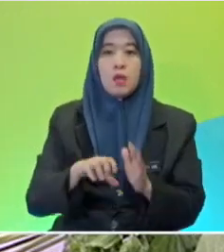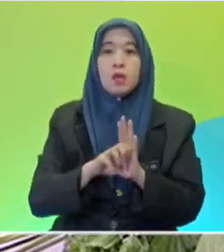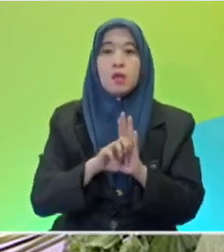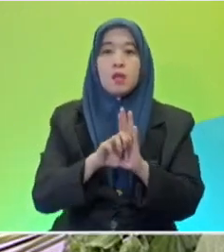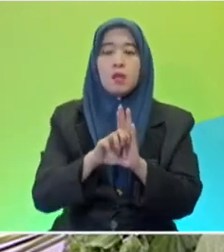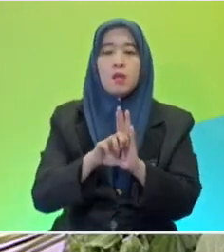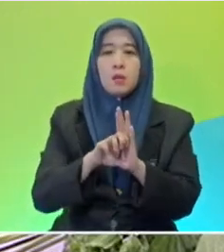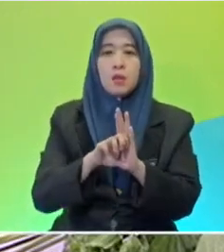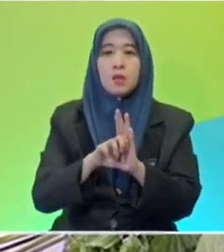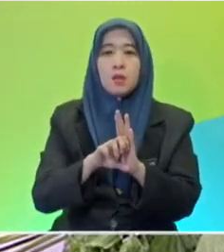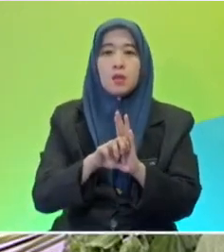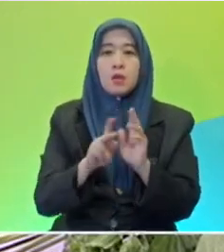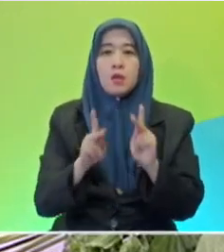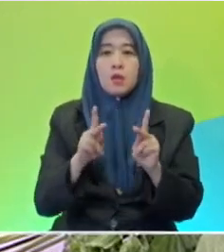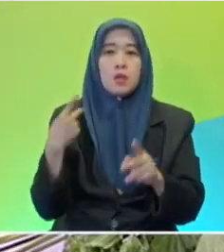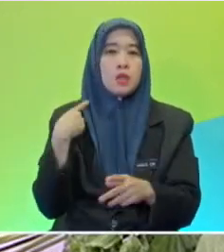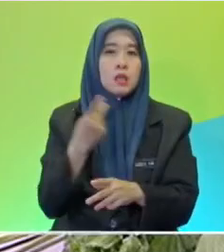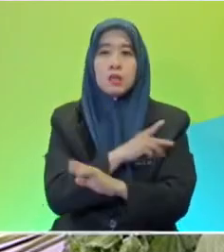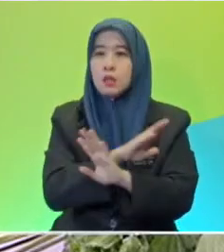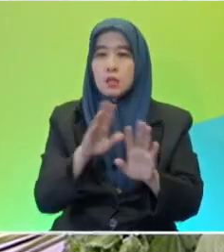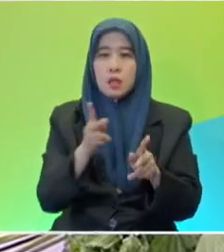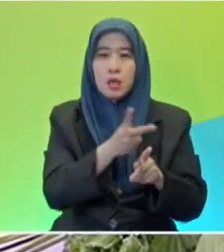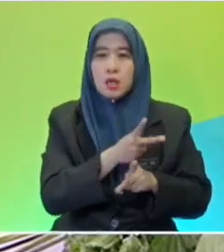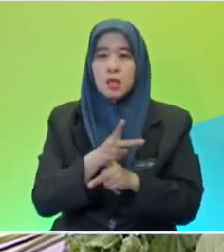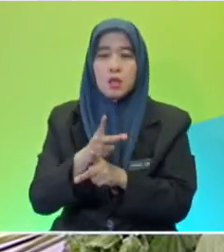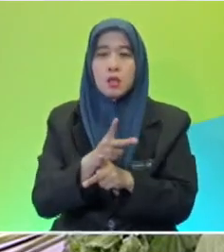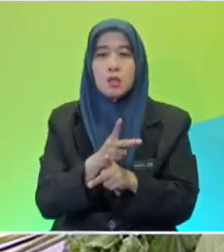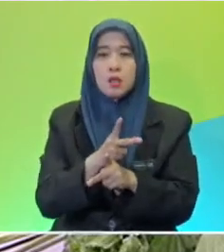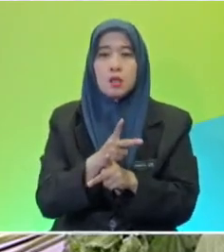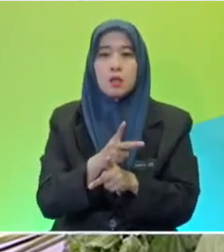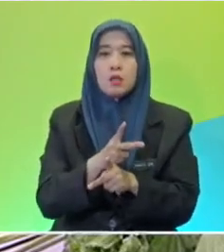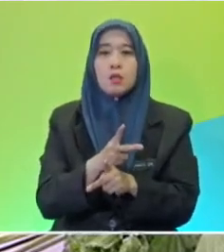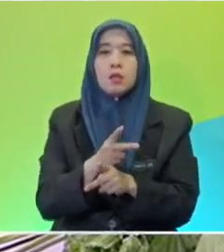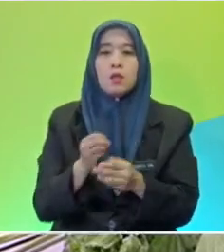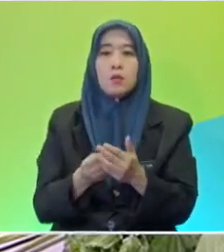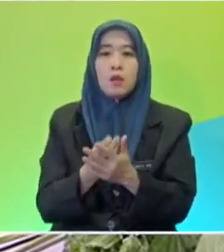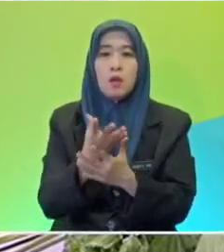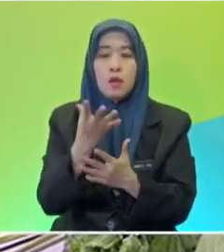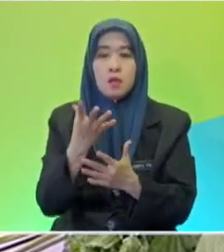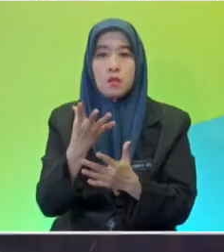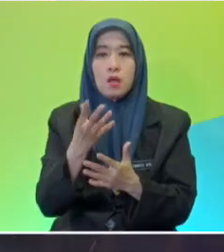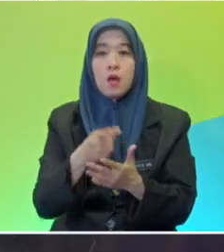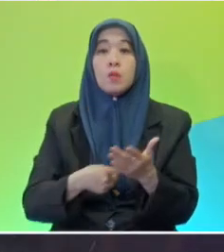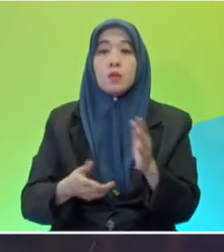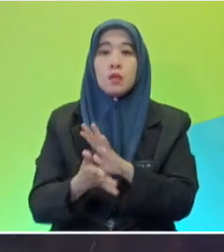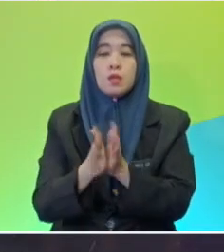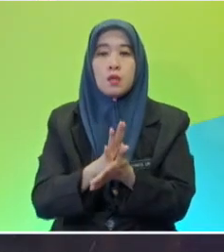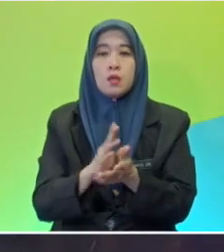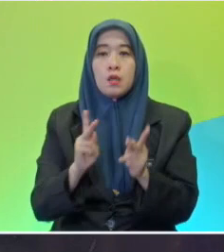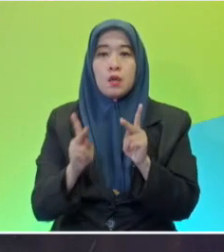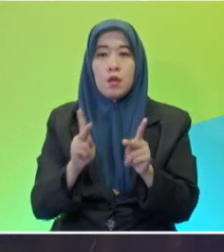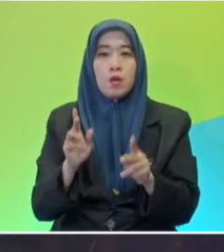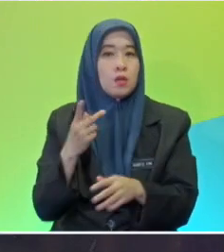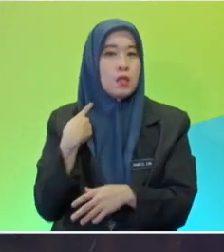example, do not take care of Mother Nature itself in this sense? What will happen to us humans? Okay, Sean. Actually, when we don't